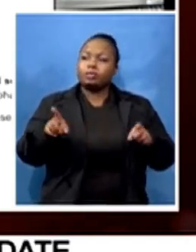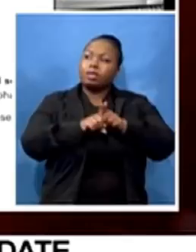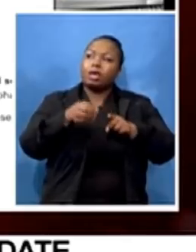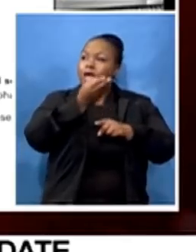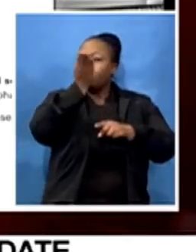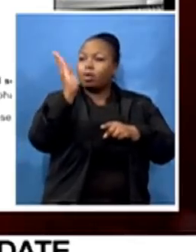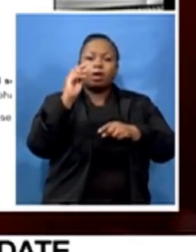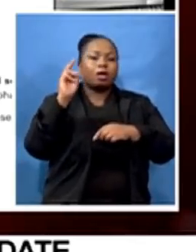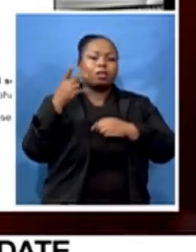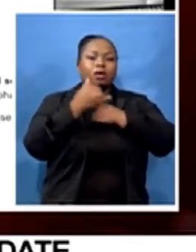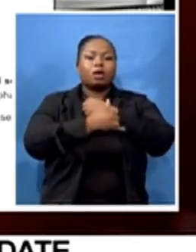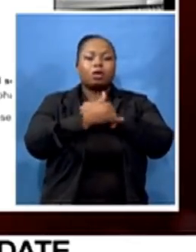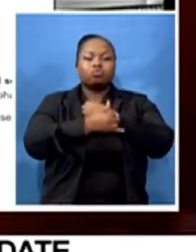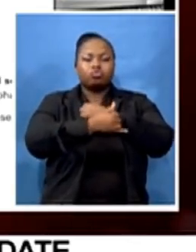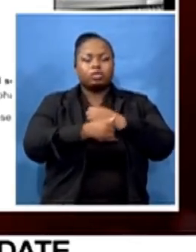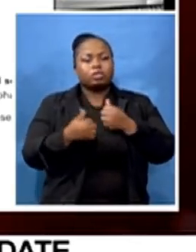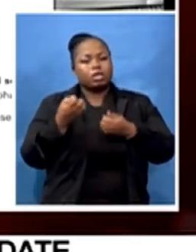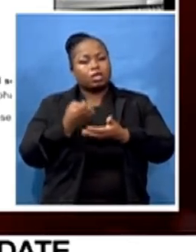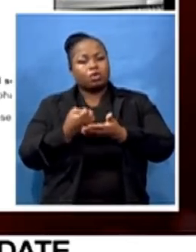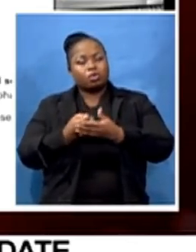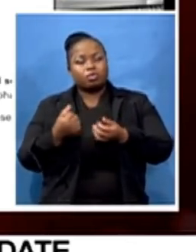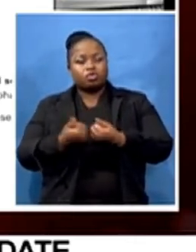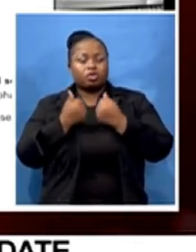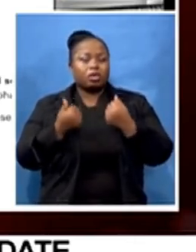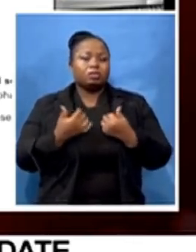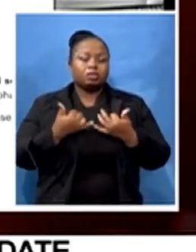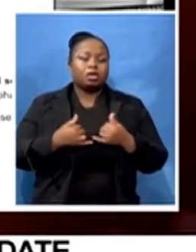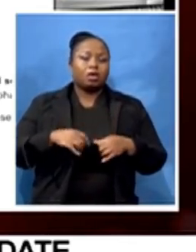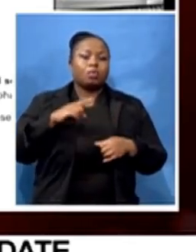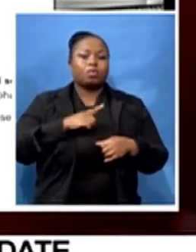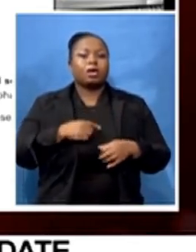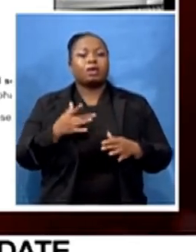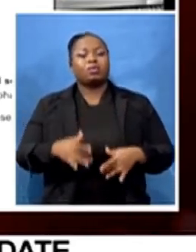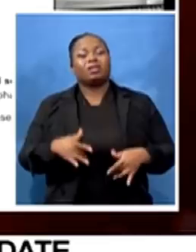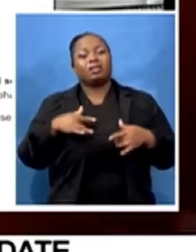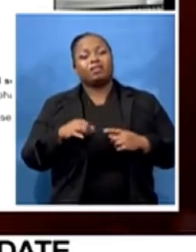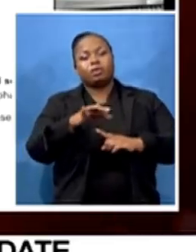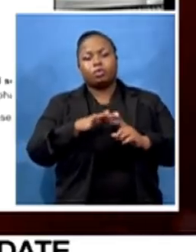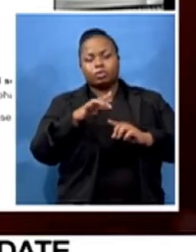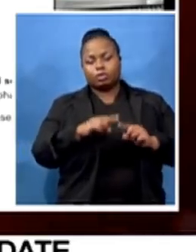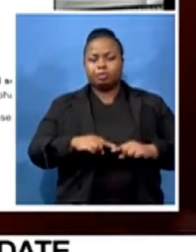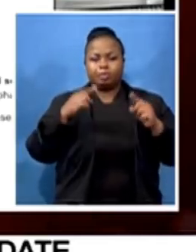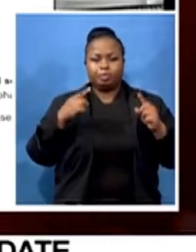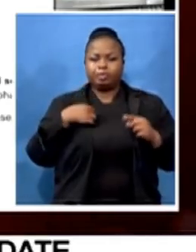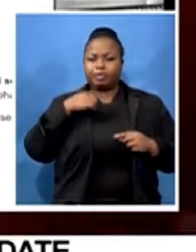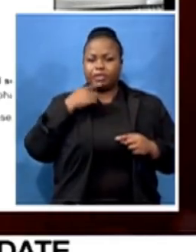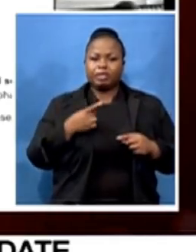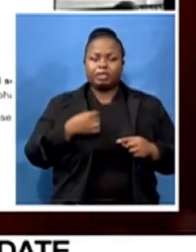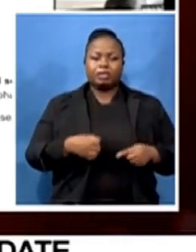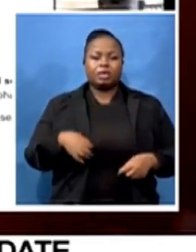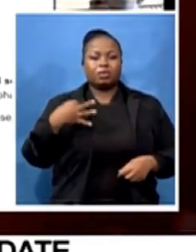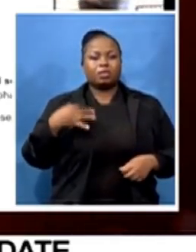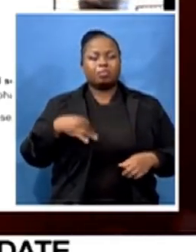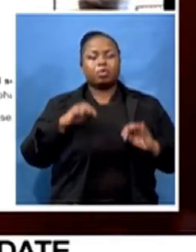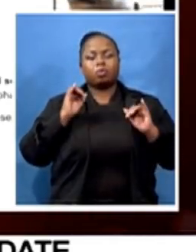faced with stark reality of the living conditions. And she spoke about the triple threat that we often hear about and how this can